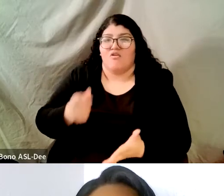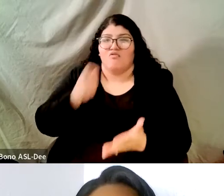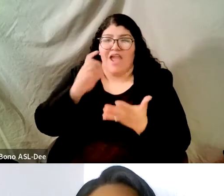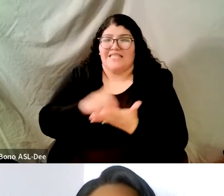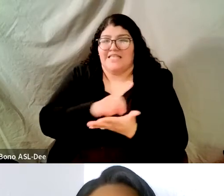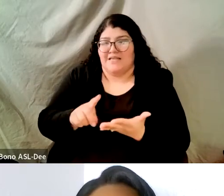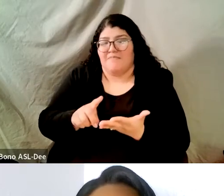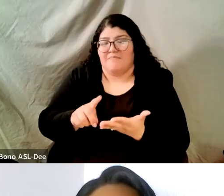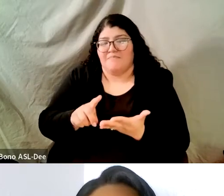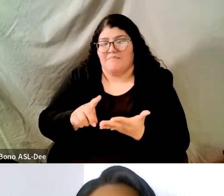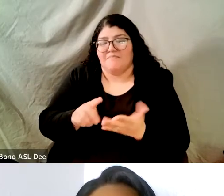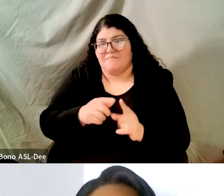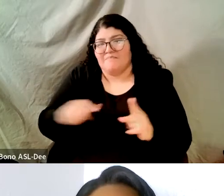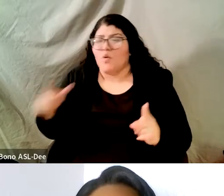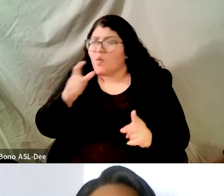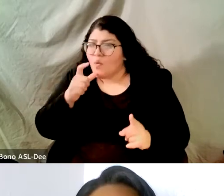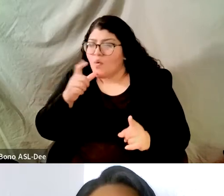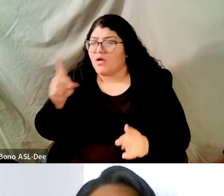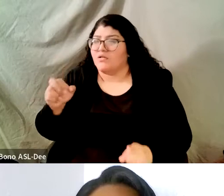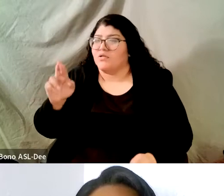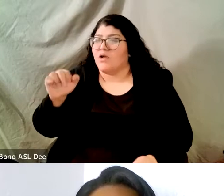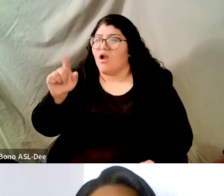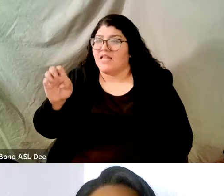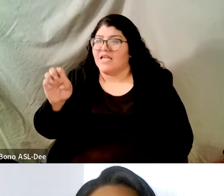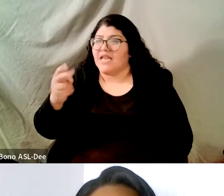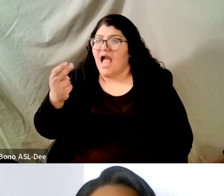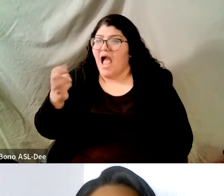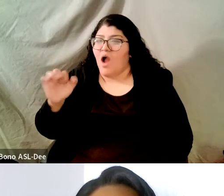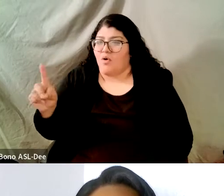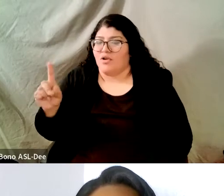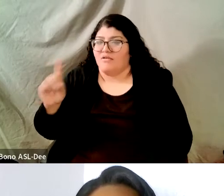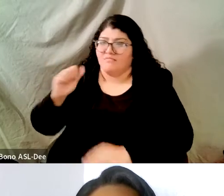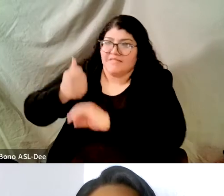by our administrative director, Darlene Howell, to help us all learn about